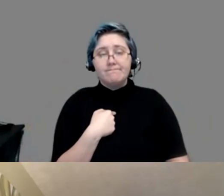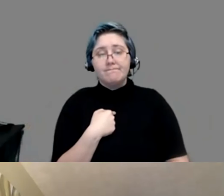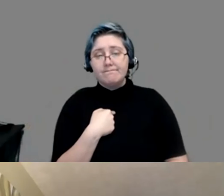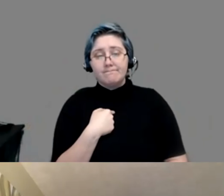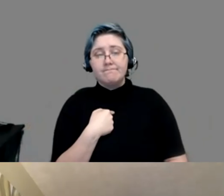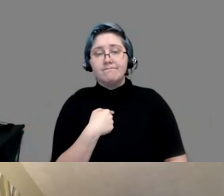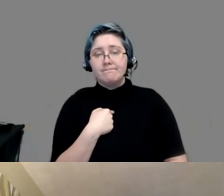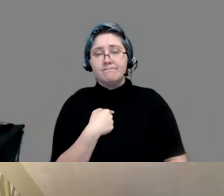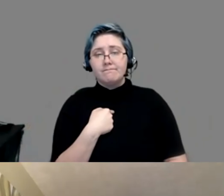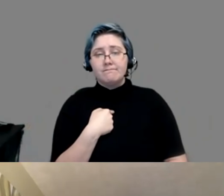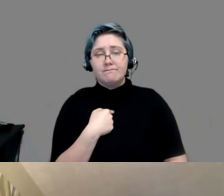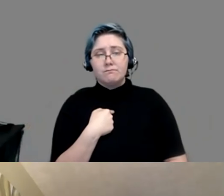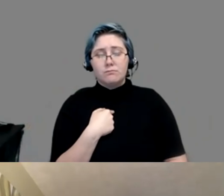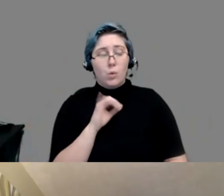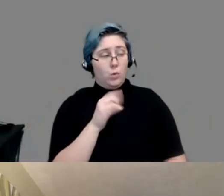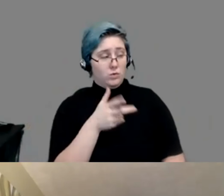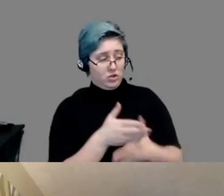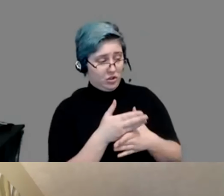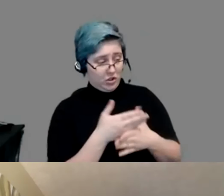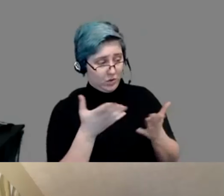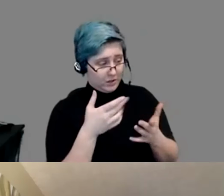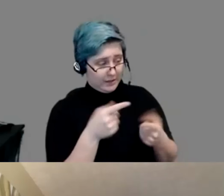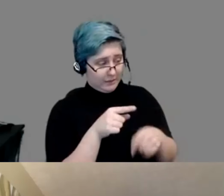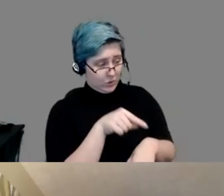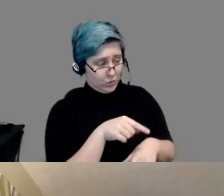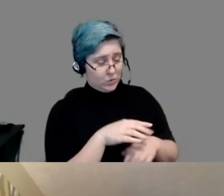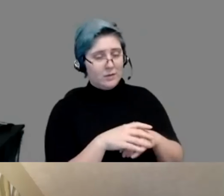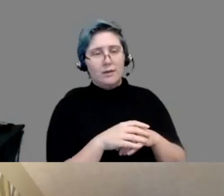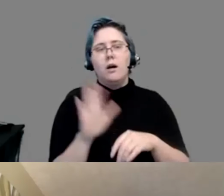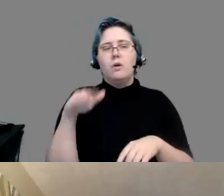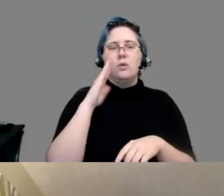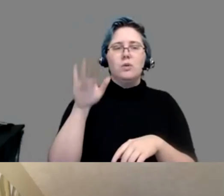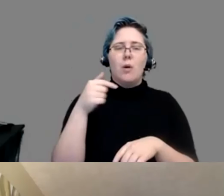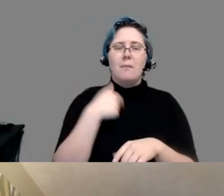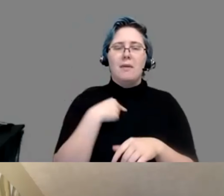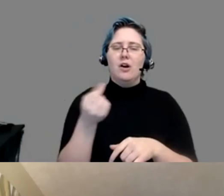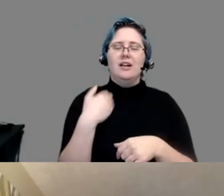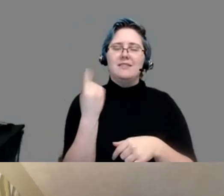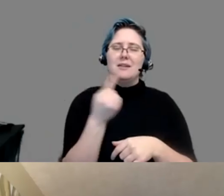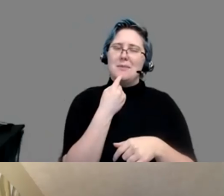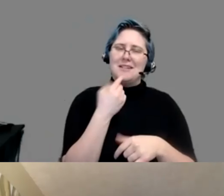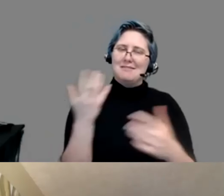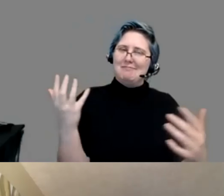And What do you have to share, Robert? What's happened with you you? know me, I always got something to say.